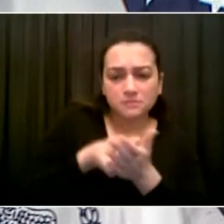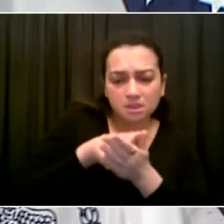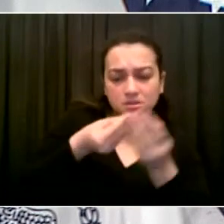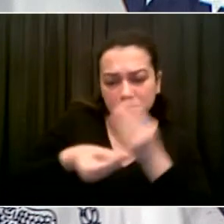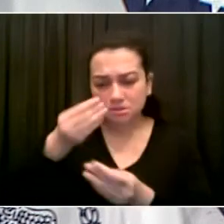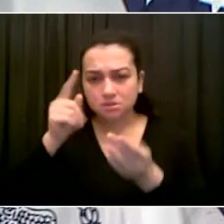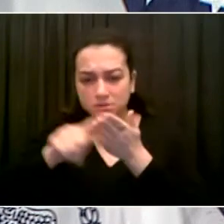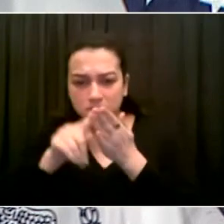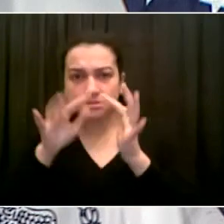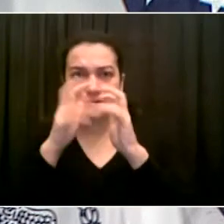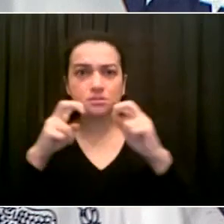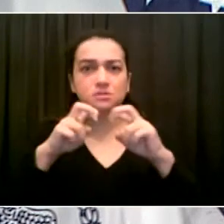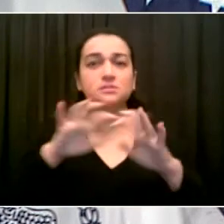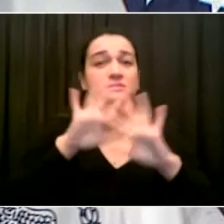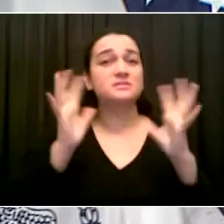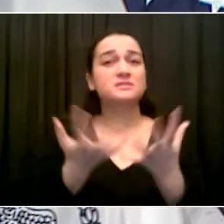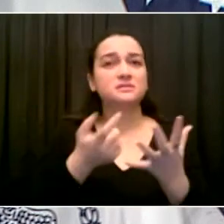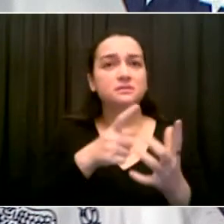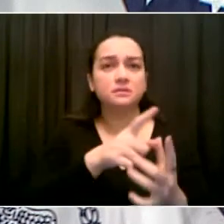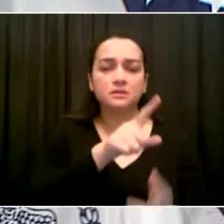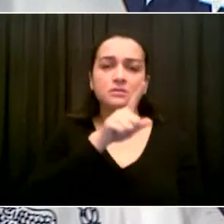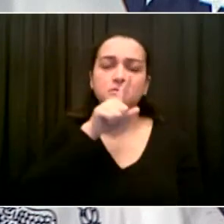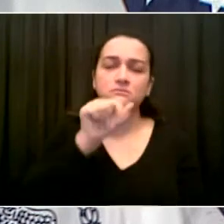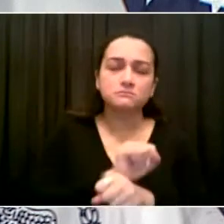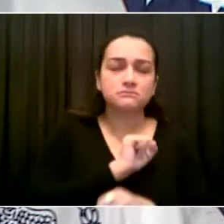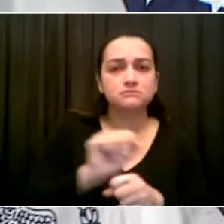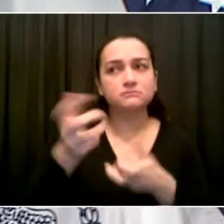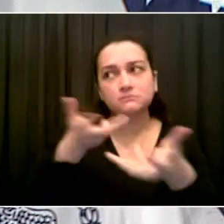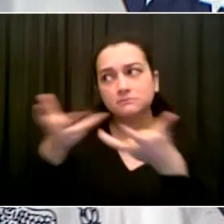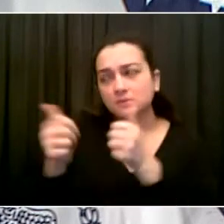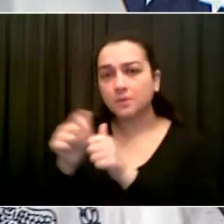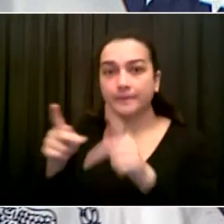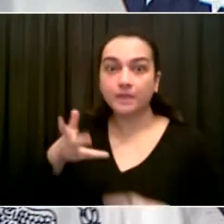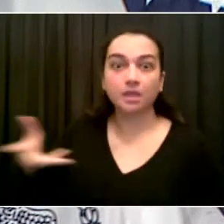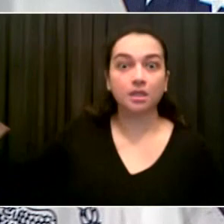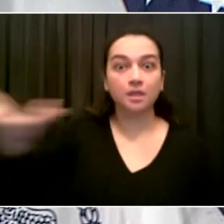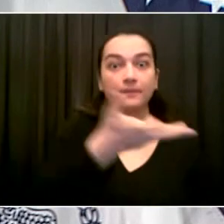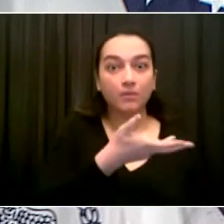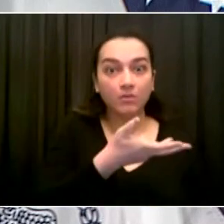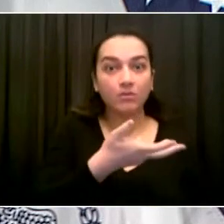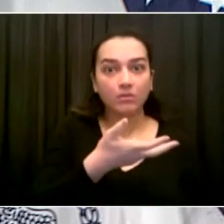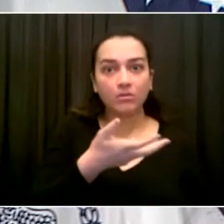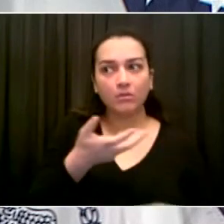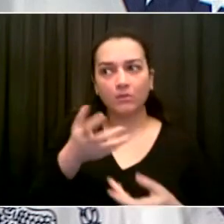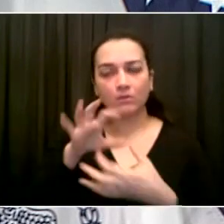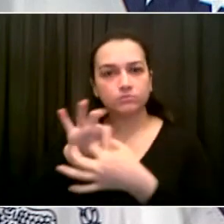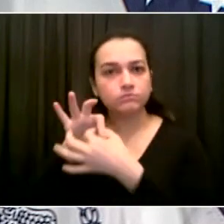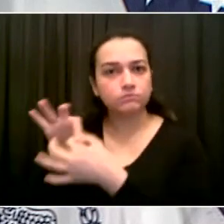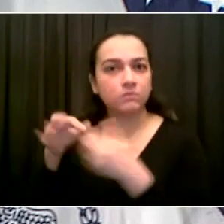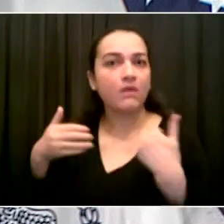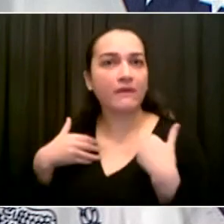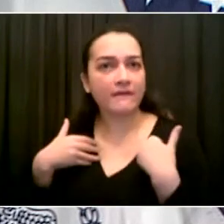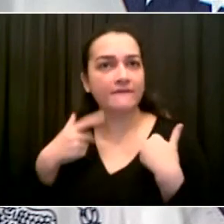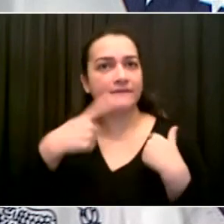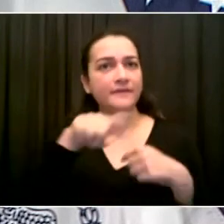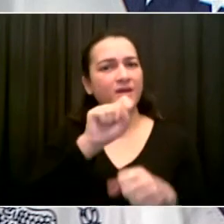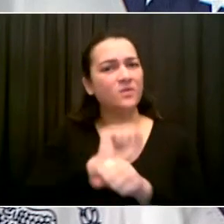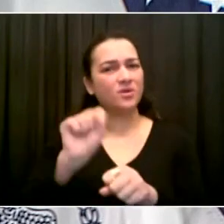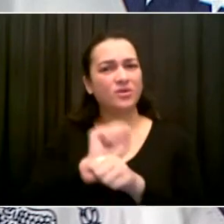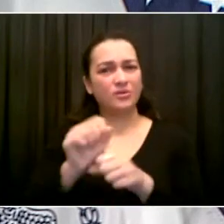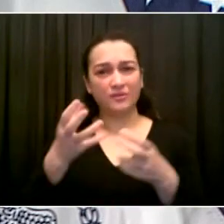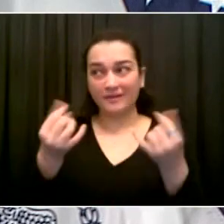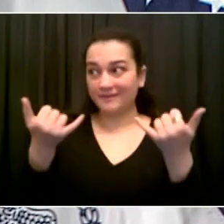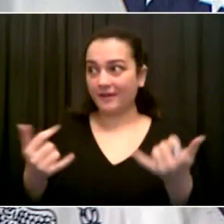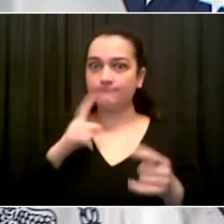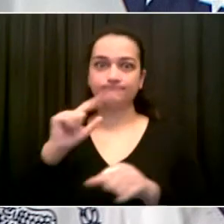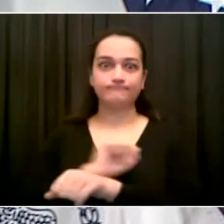they listen to the grassroots. And look, it's clearly a budget for working people, not a budget for elites. And for too many years,